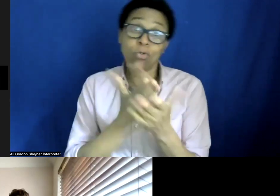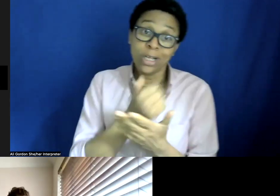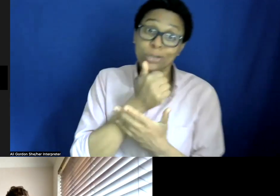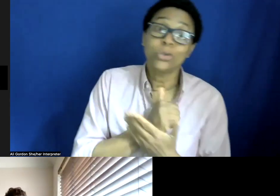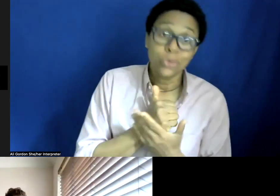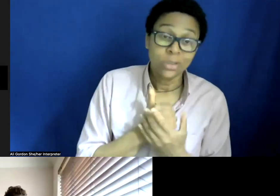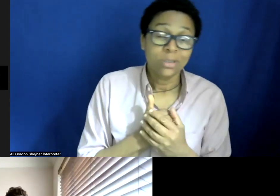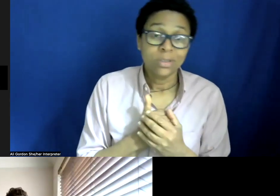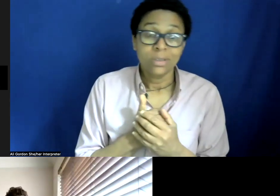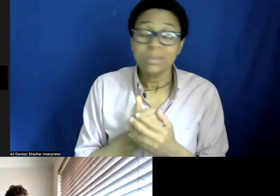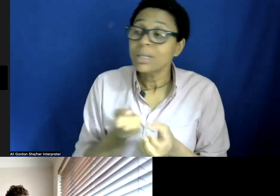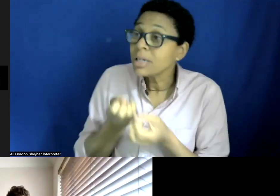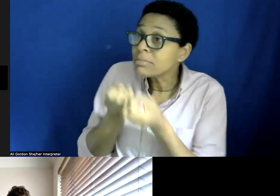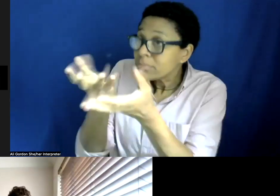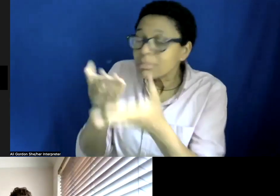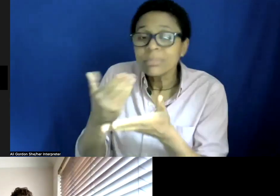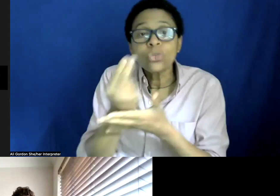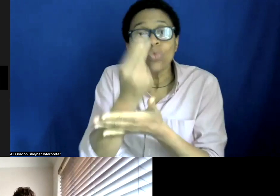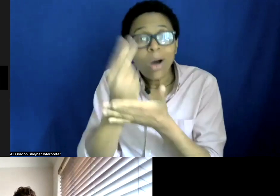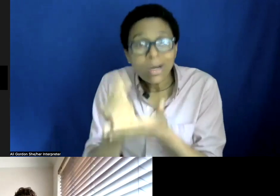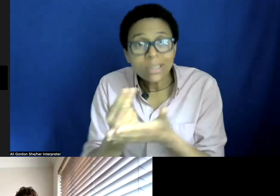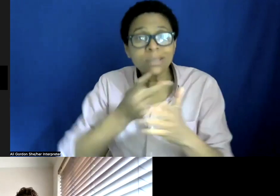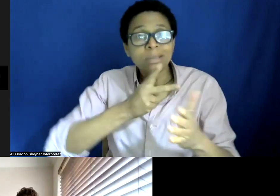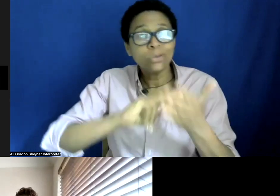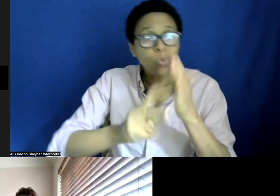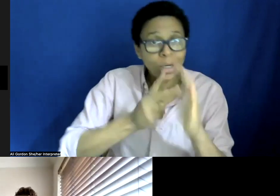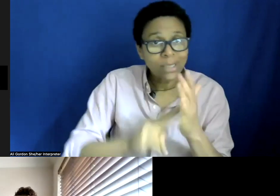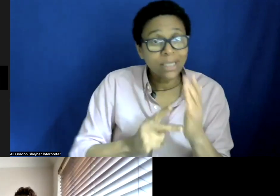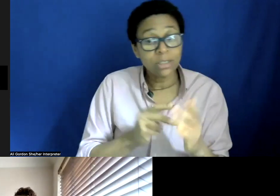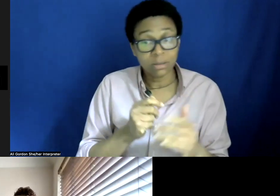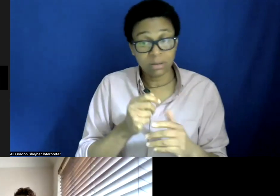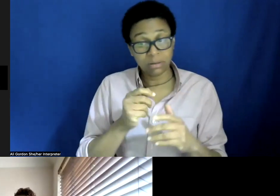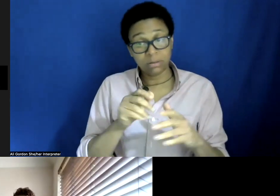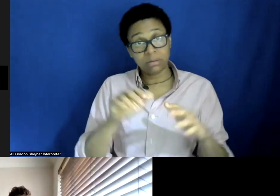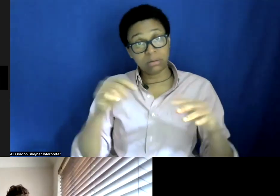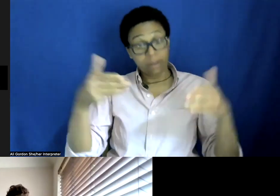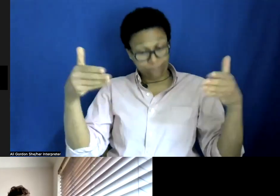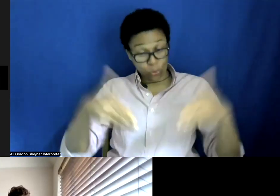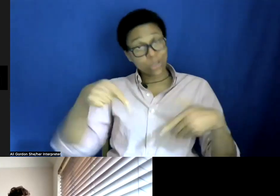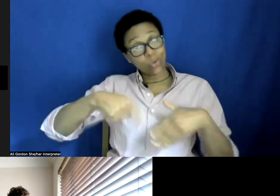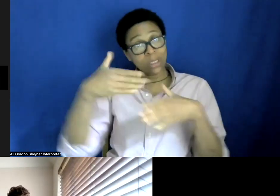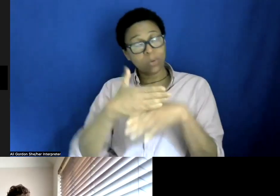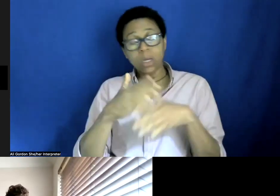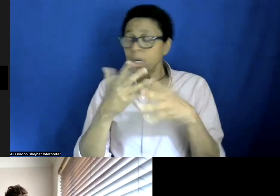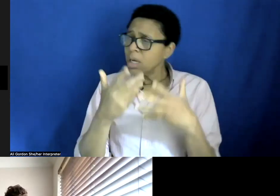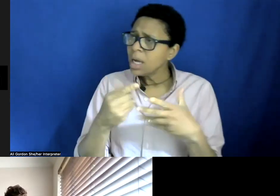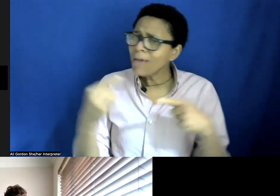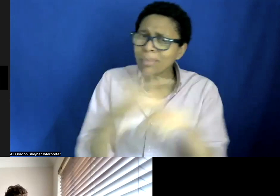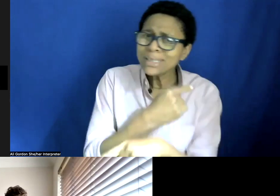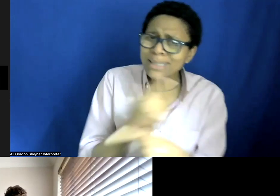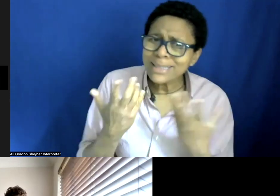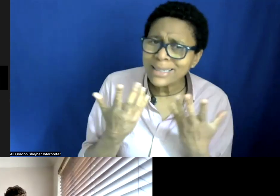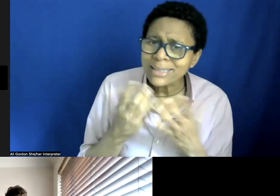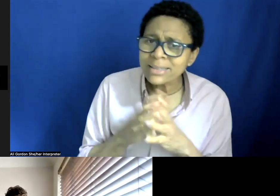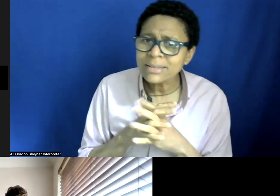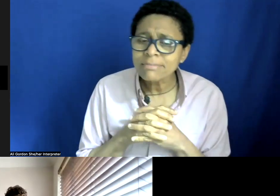to artists, individuals and organisations working in this area. Have I missed anything, Dole?